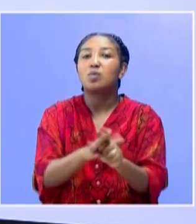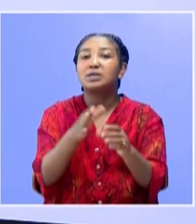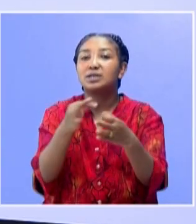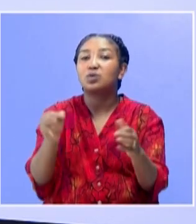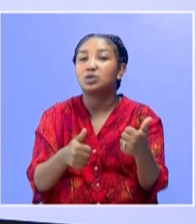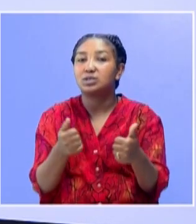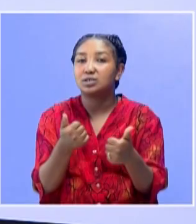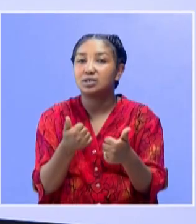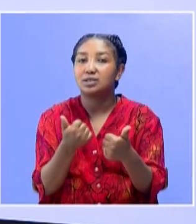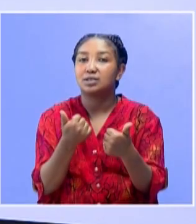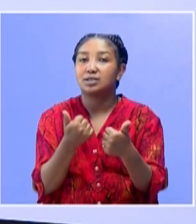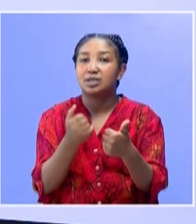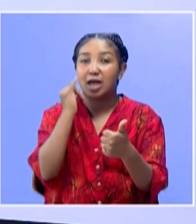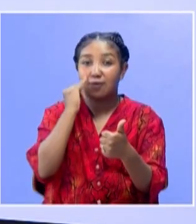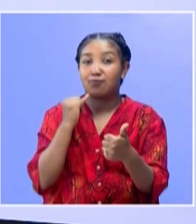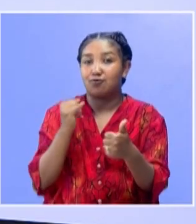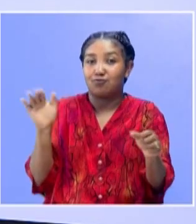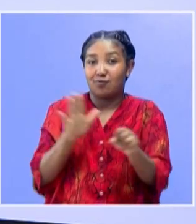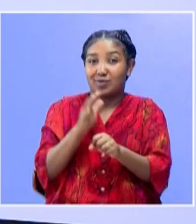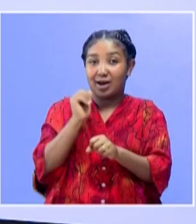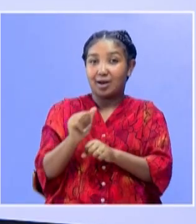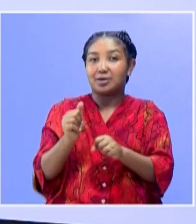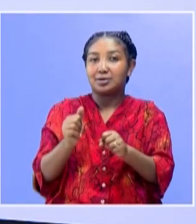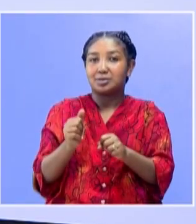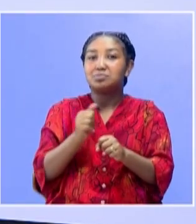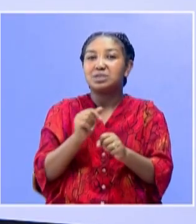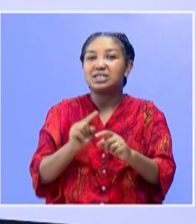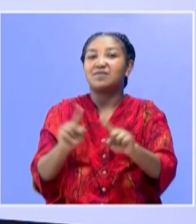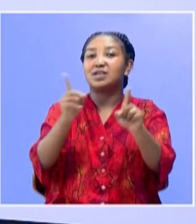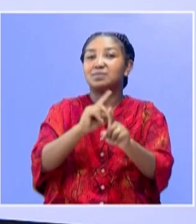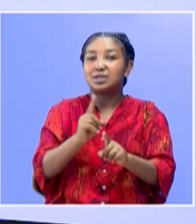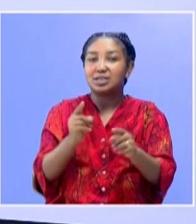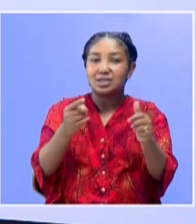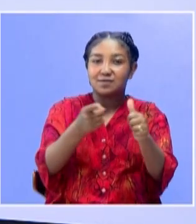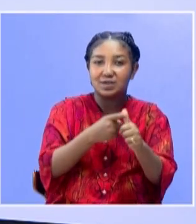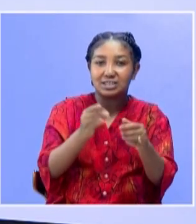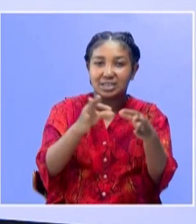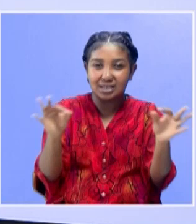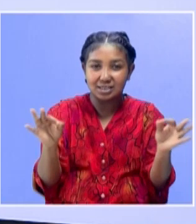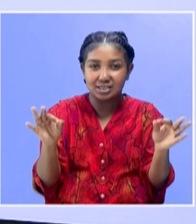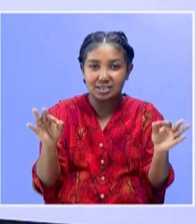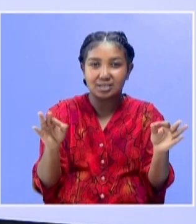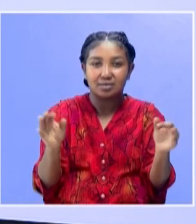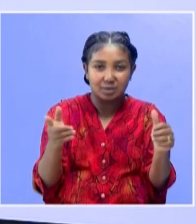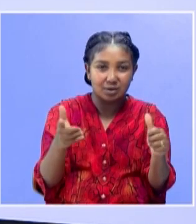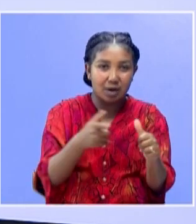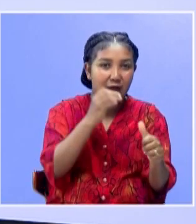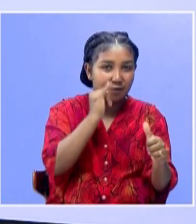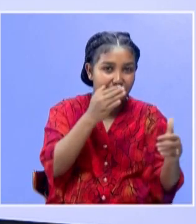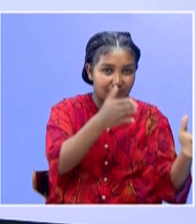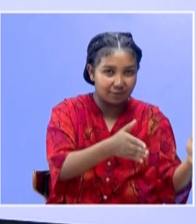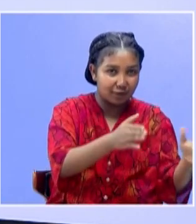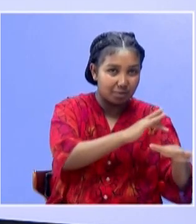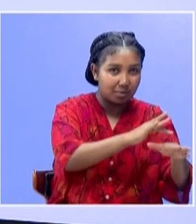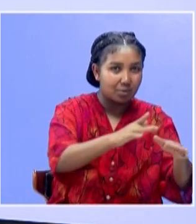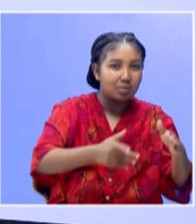again? The if clause. What difference do we have here? On the first sentence, we begin with the if clause. On